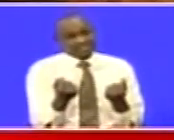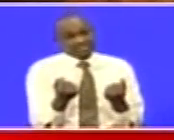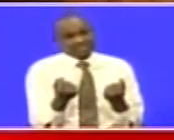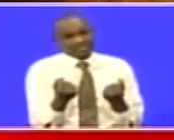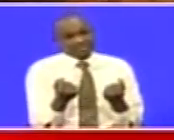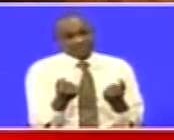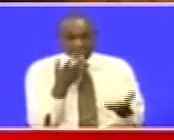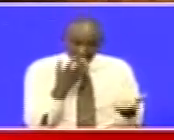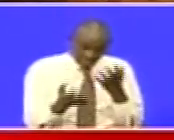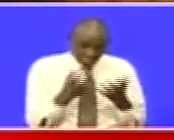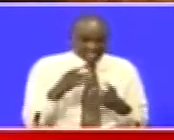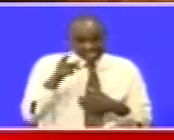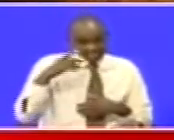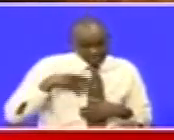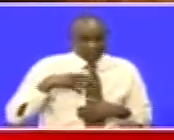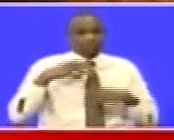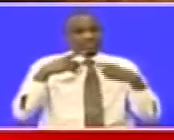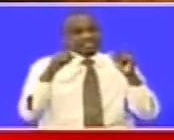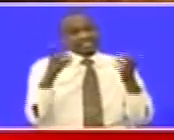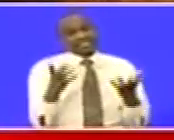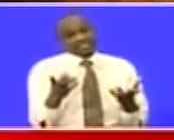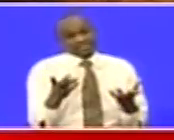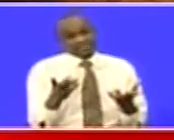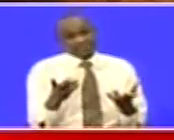of the appeals succeeding